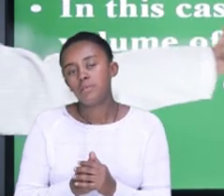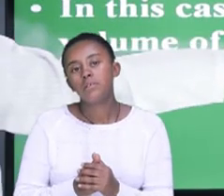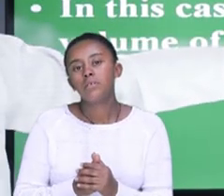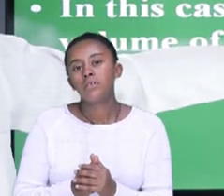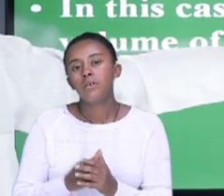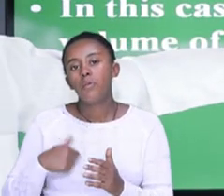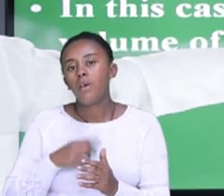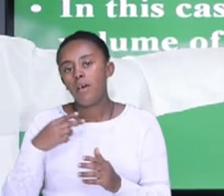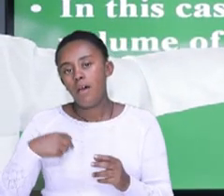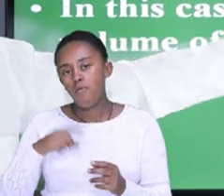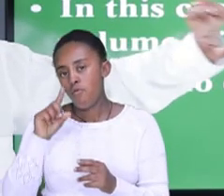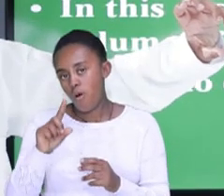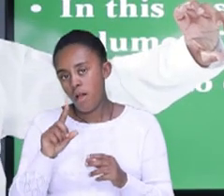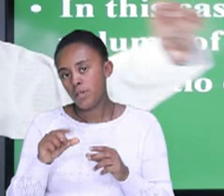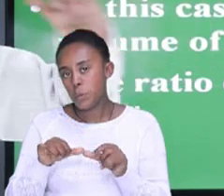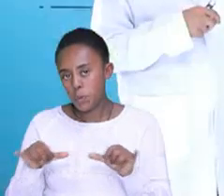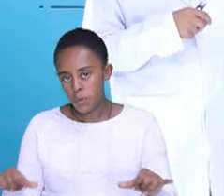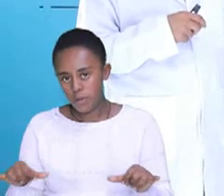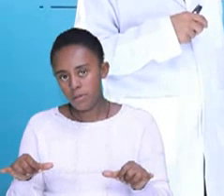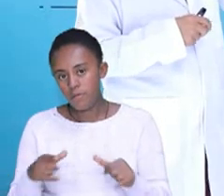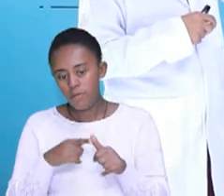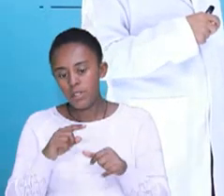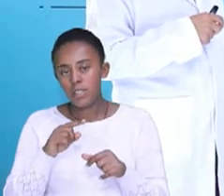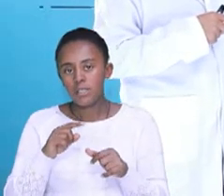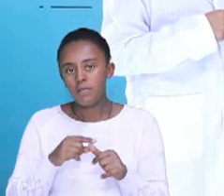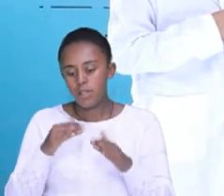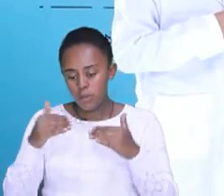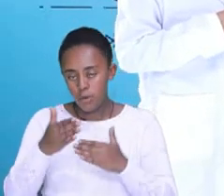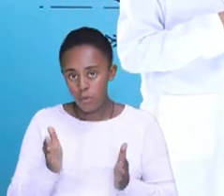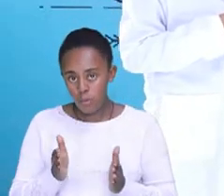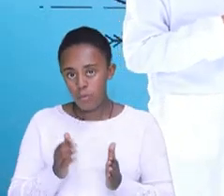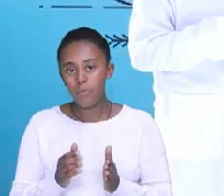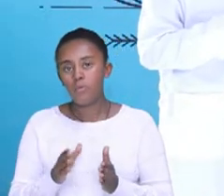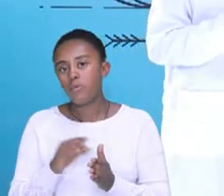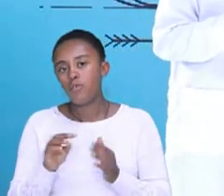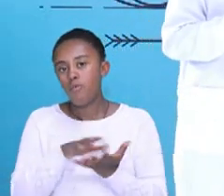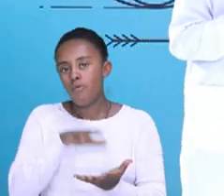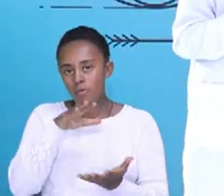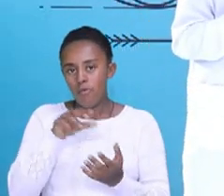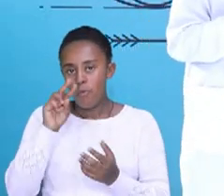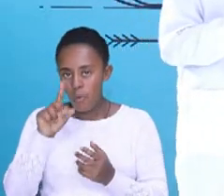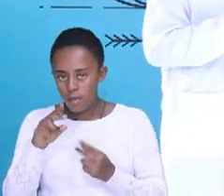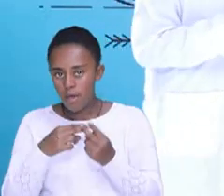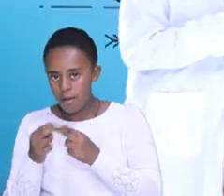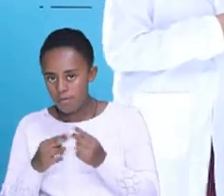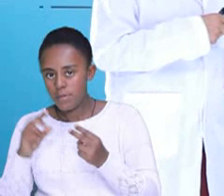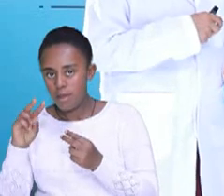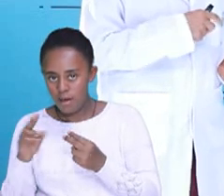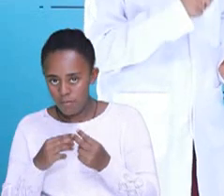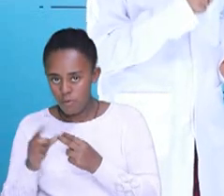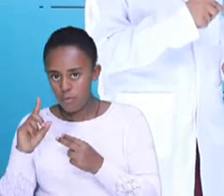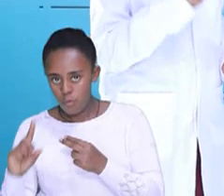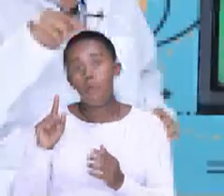have 1 unit length for the first cube, so the volume becomes 1 times 1 times 1,